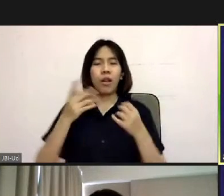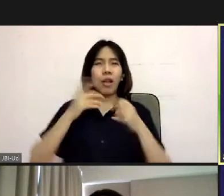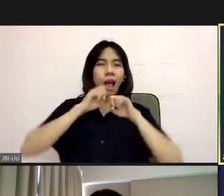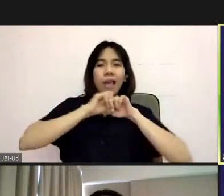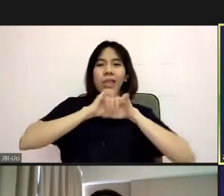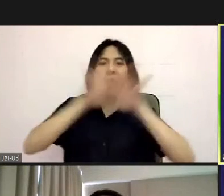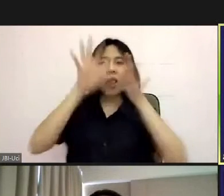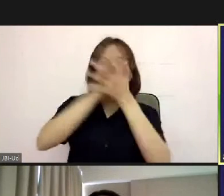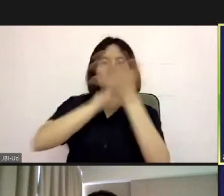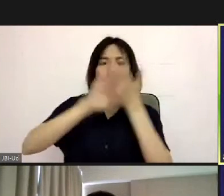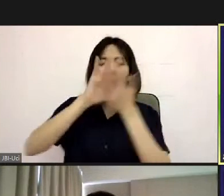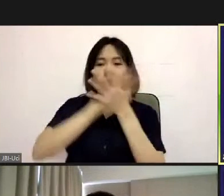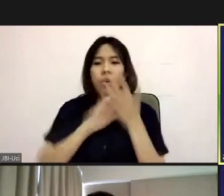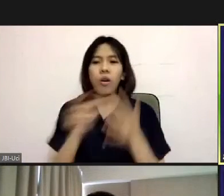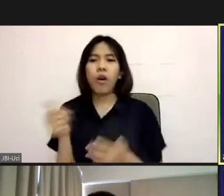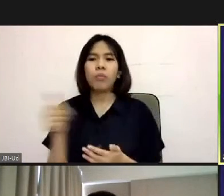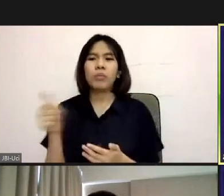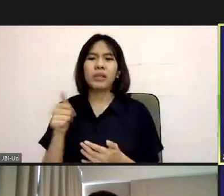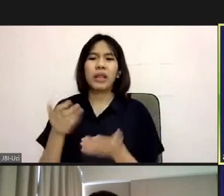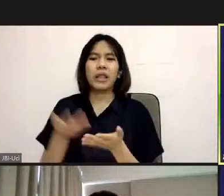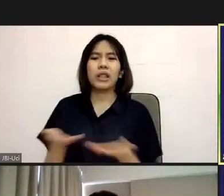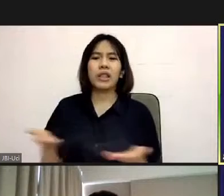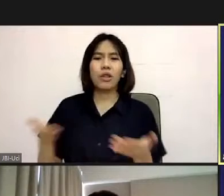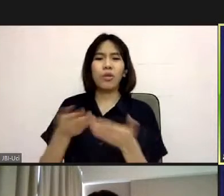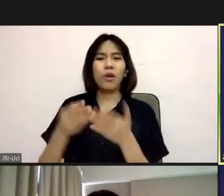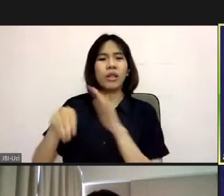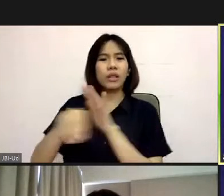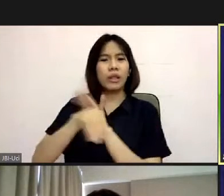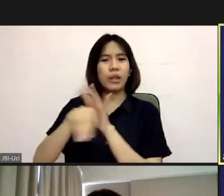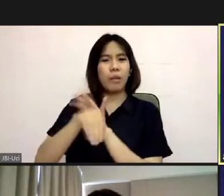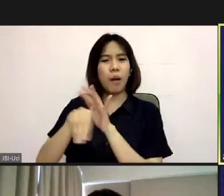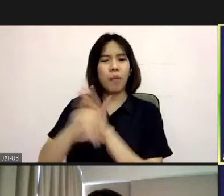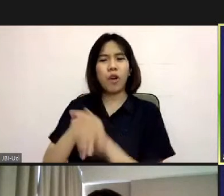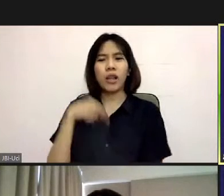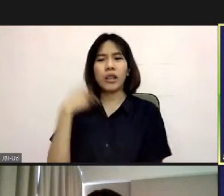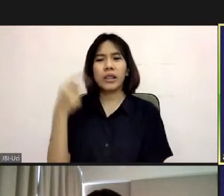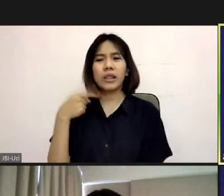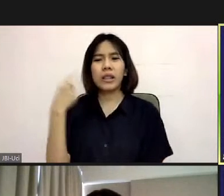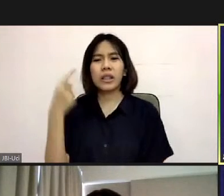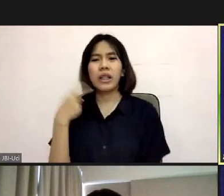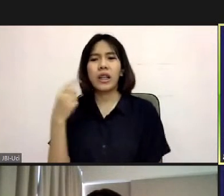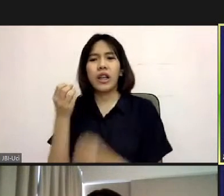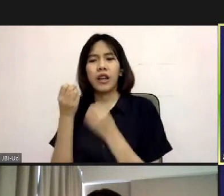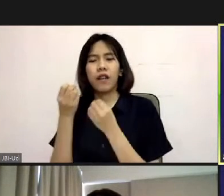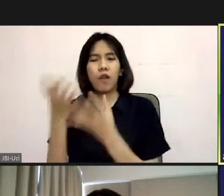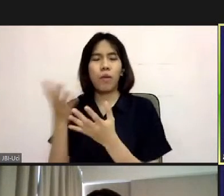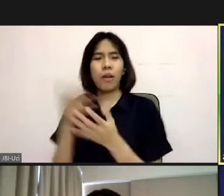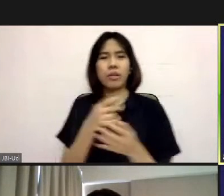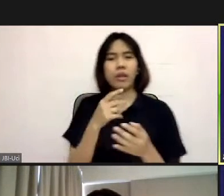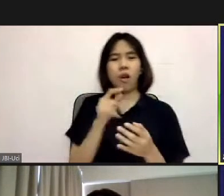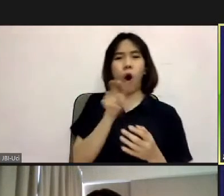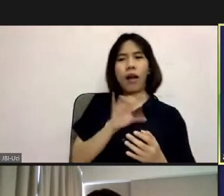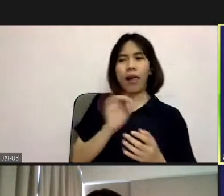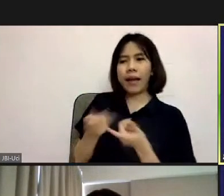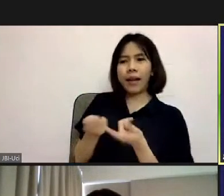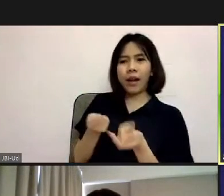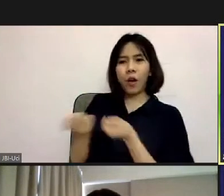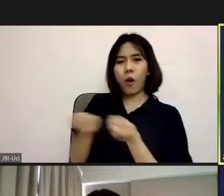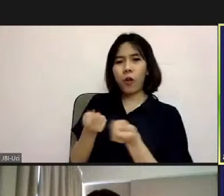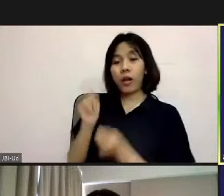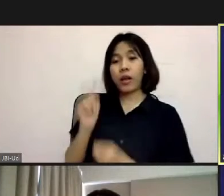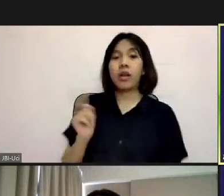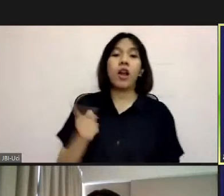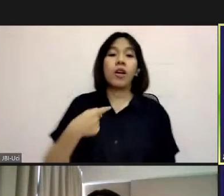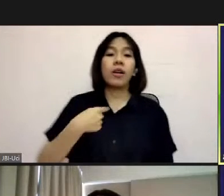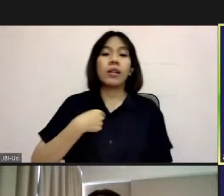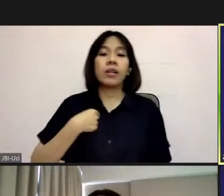information which is not clear about why in Papua happens the information like that